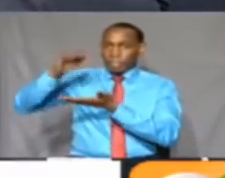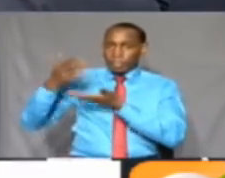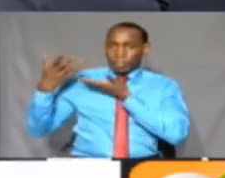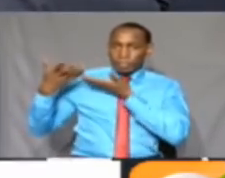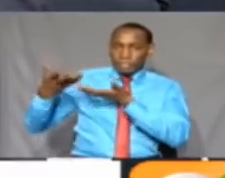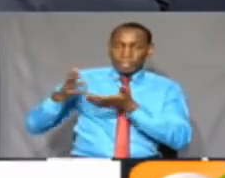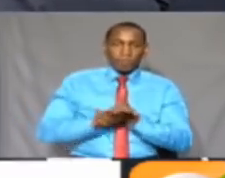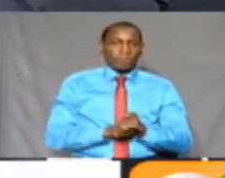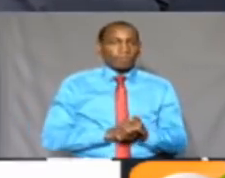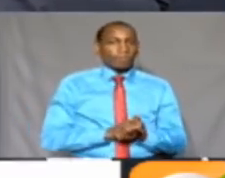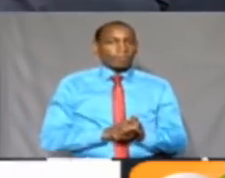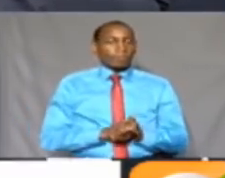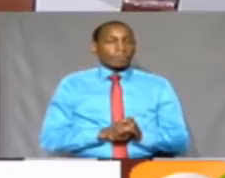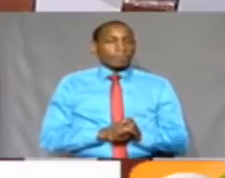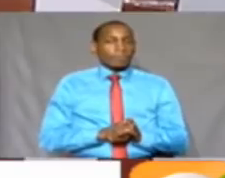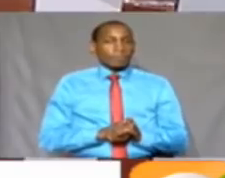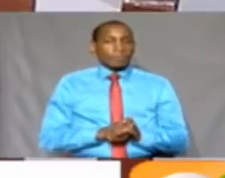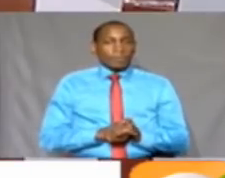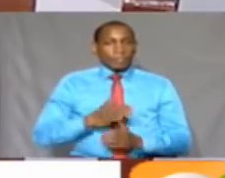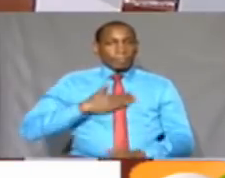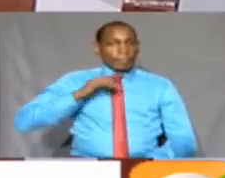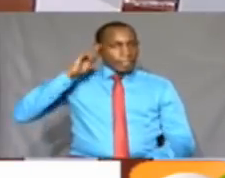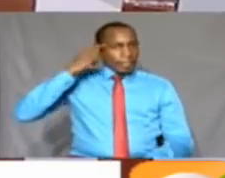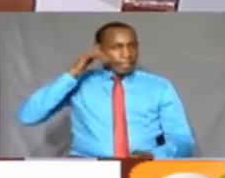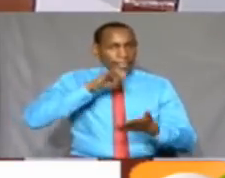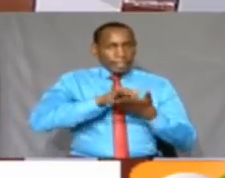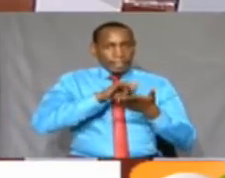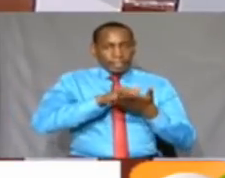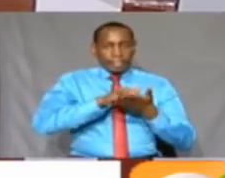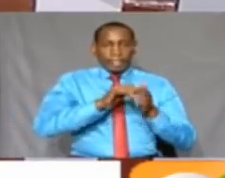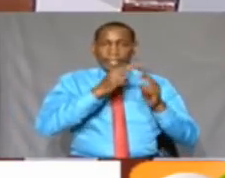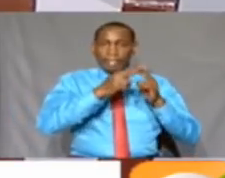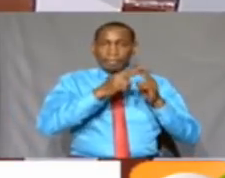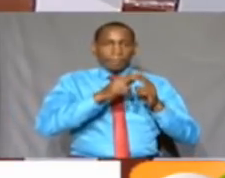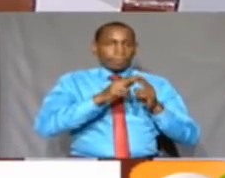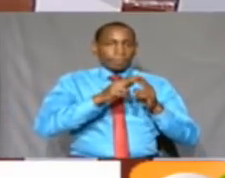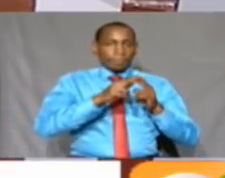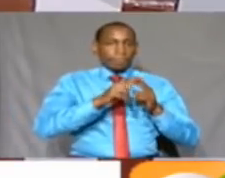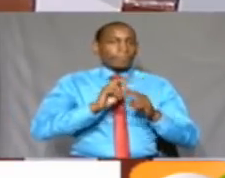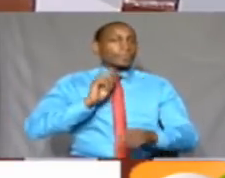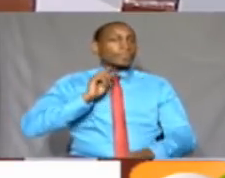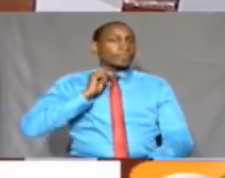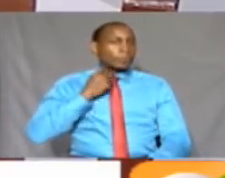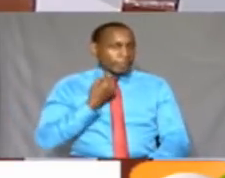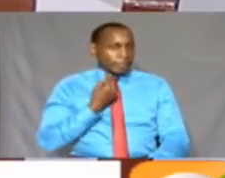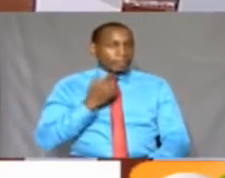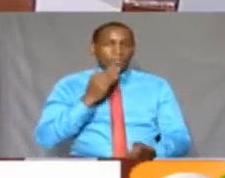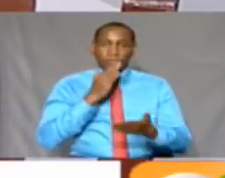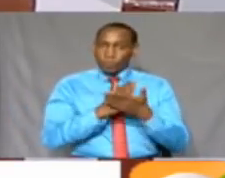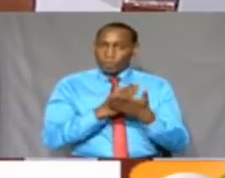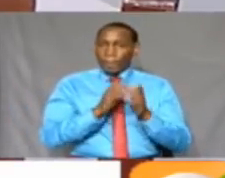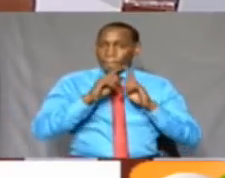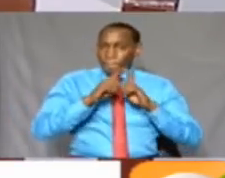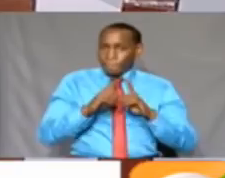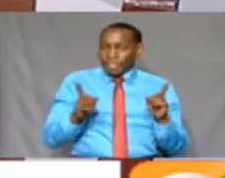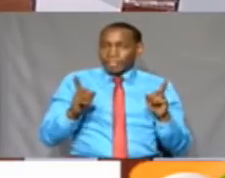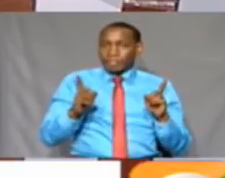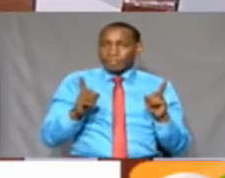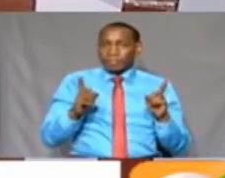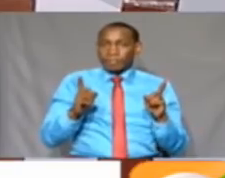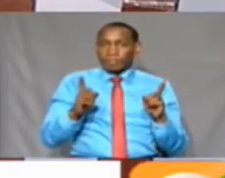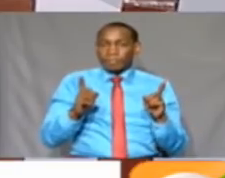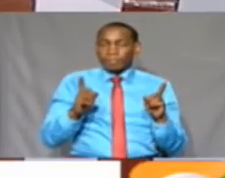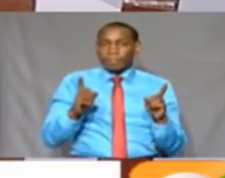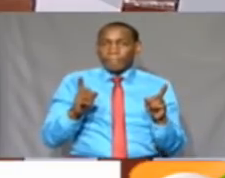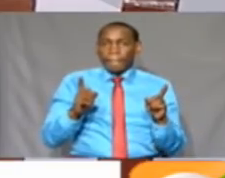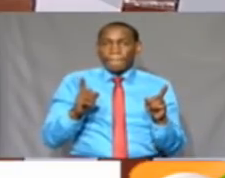what do I think about Punguza Mizigo? I think the name sounds very nice. The name sounds very nice, yeah, but with the due respect to